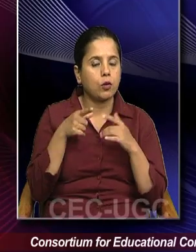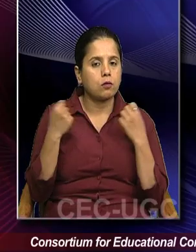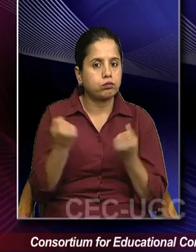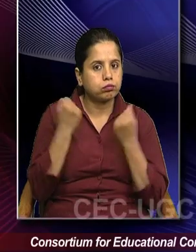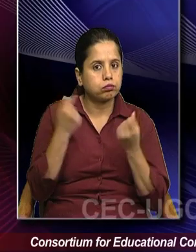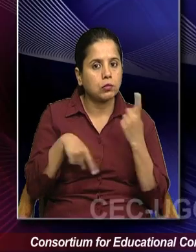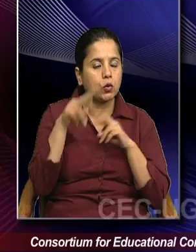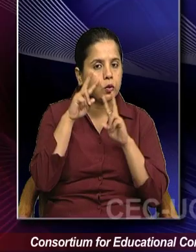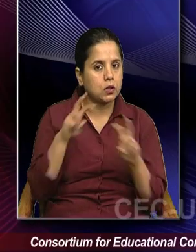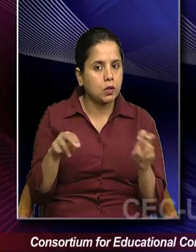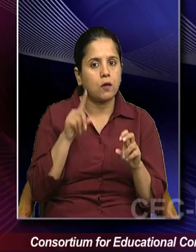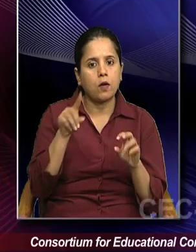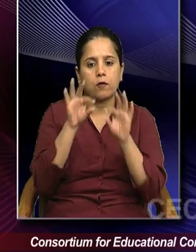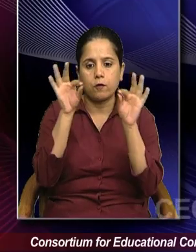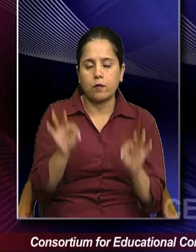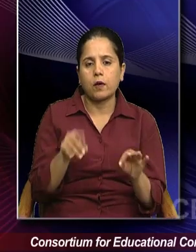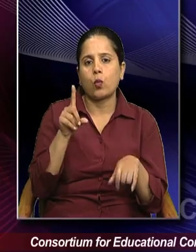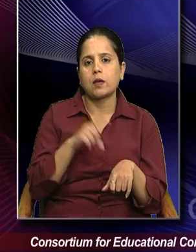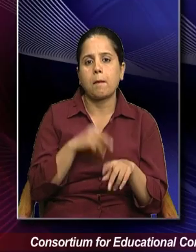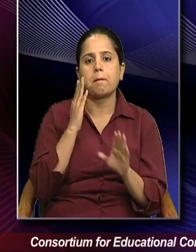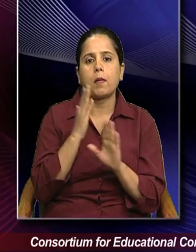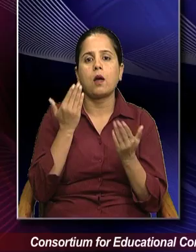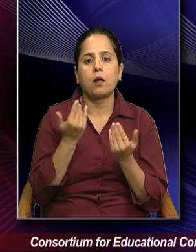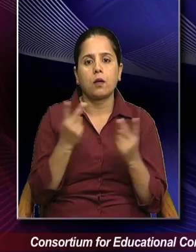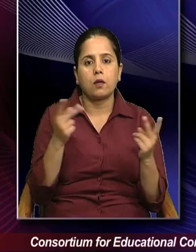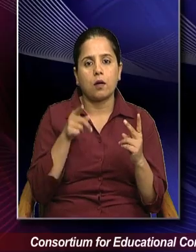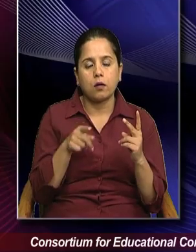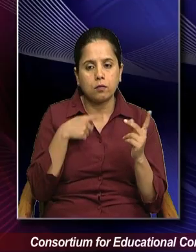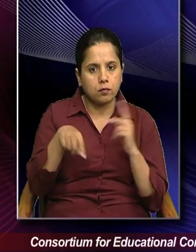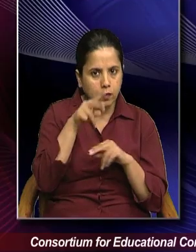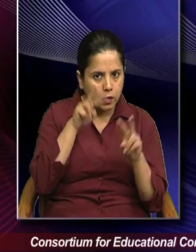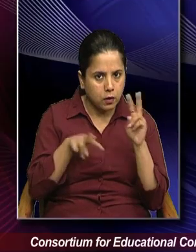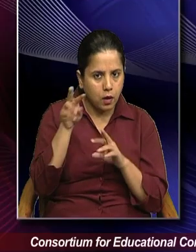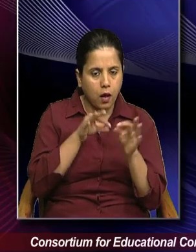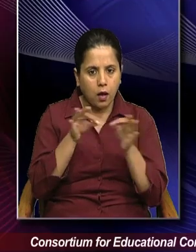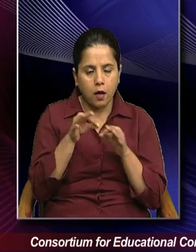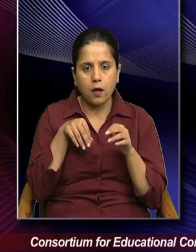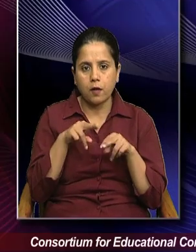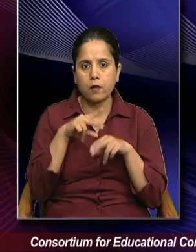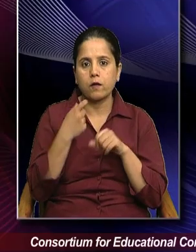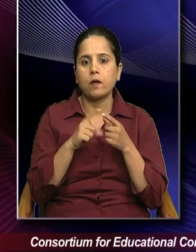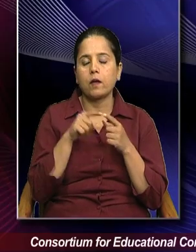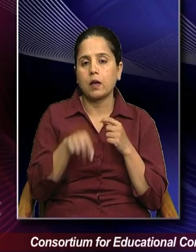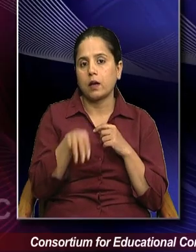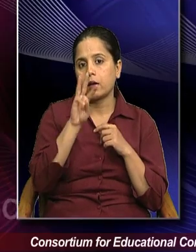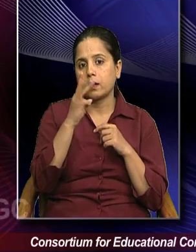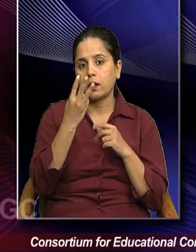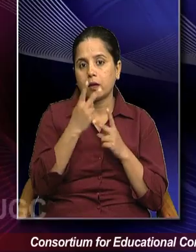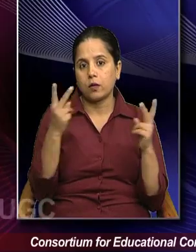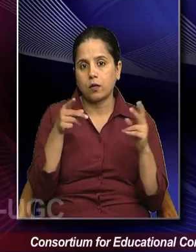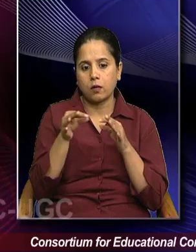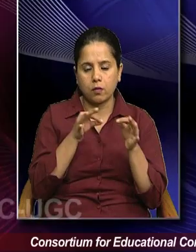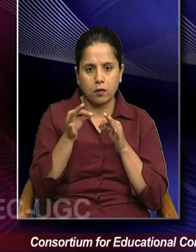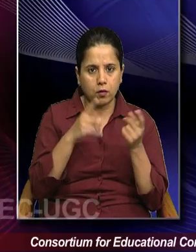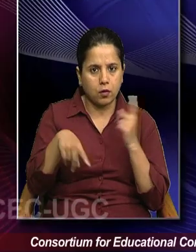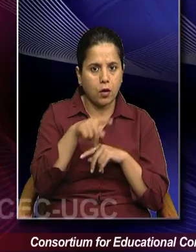the research, one frame at a time. An annotated figure explainer, the figure 3 decoded guide